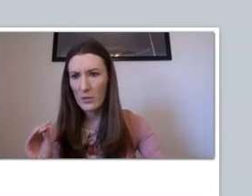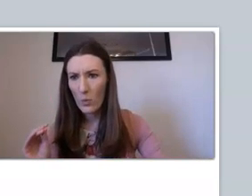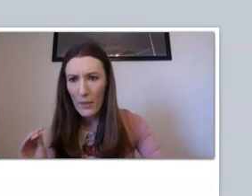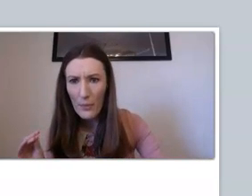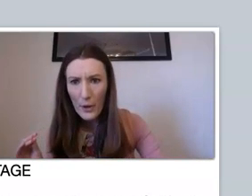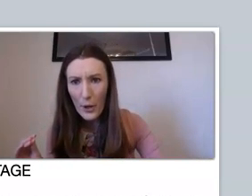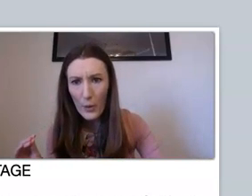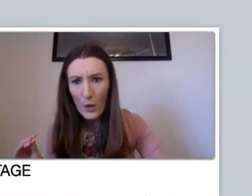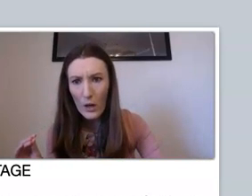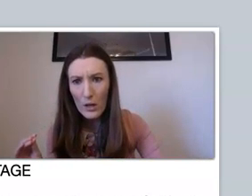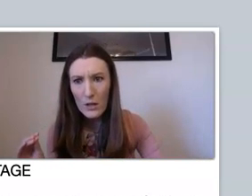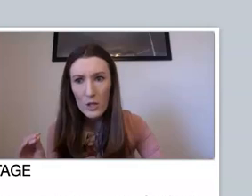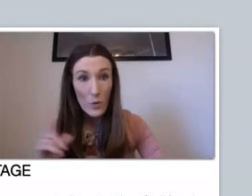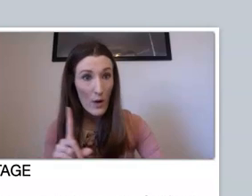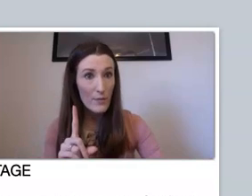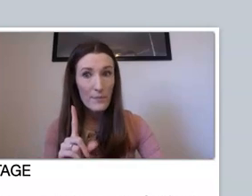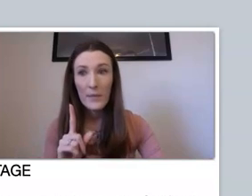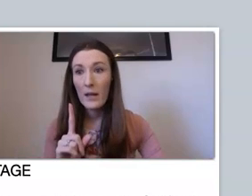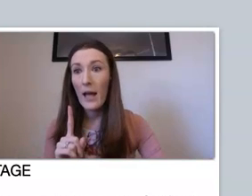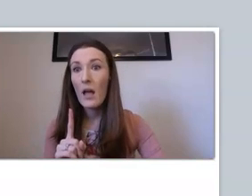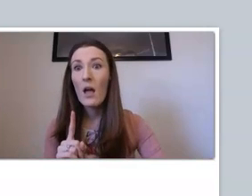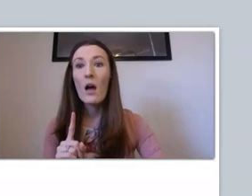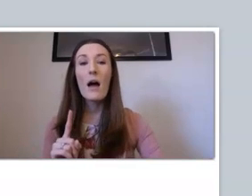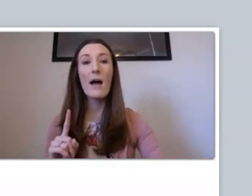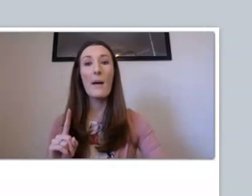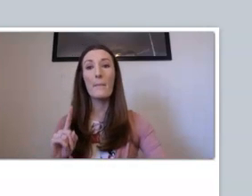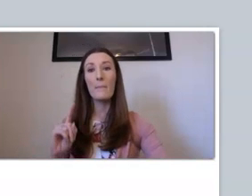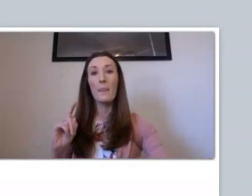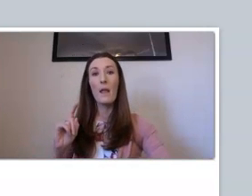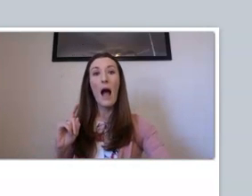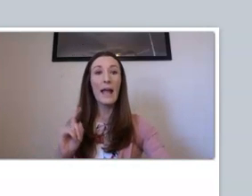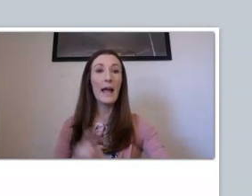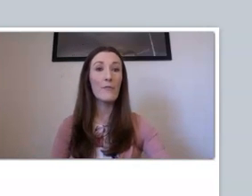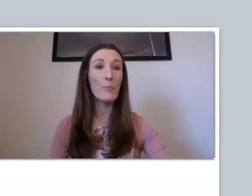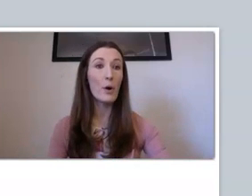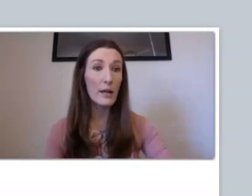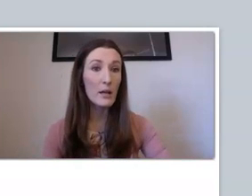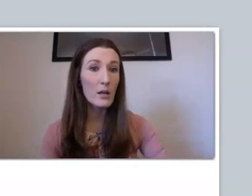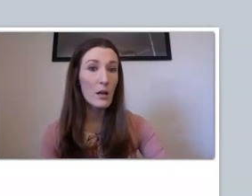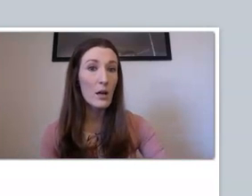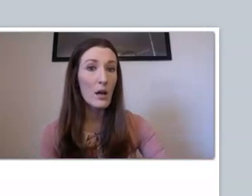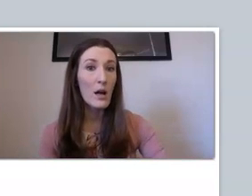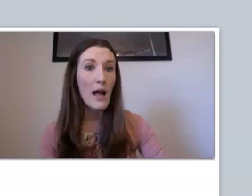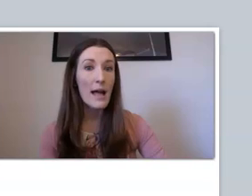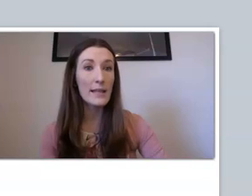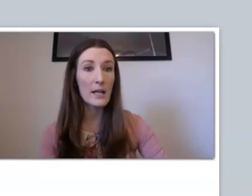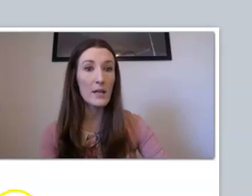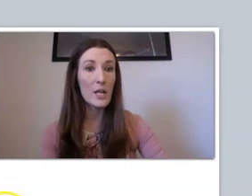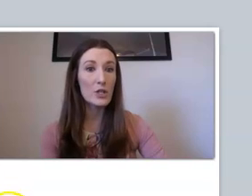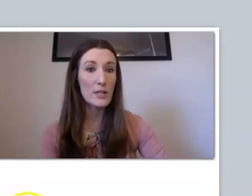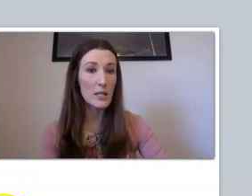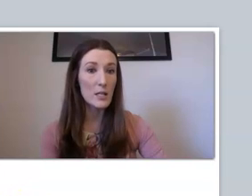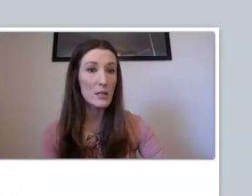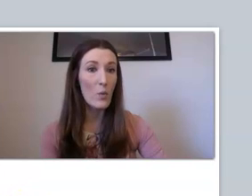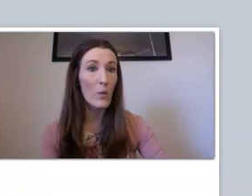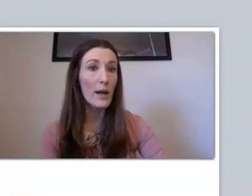There is 1 through 12. Okay. I have put at the end of